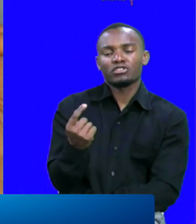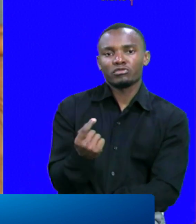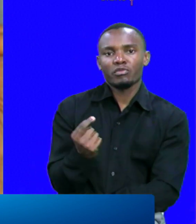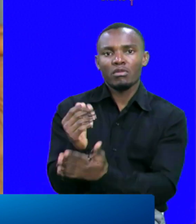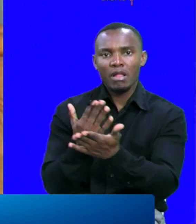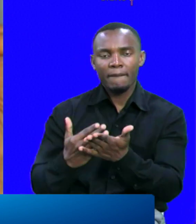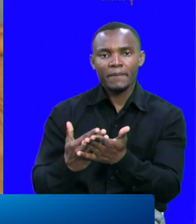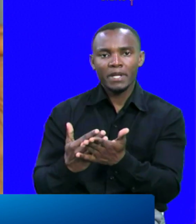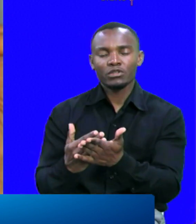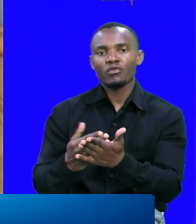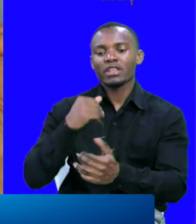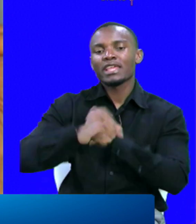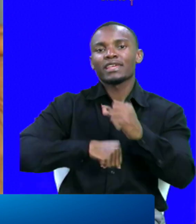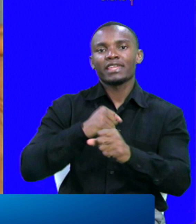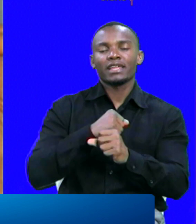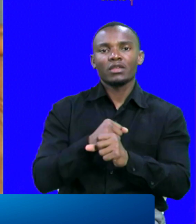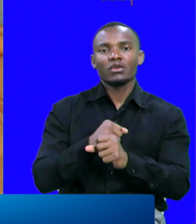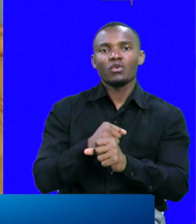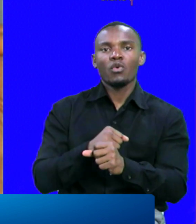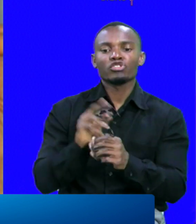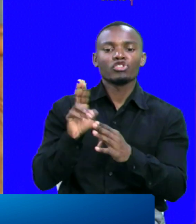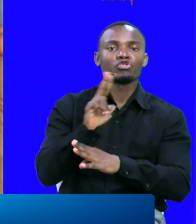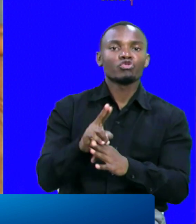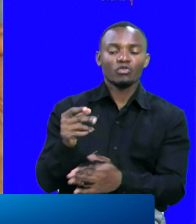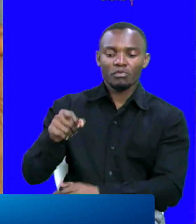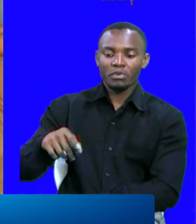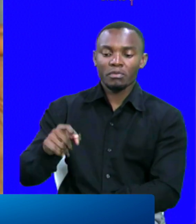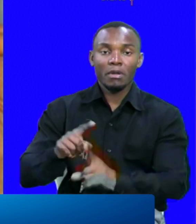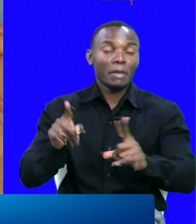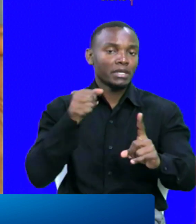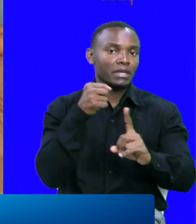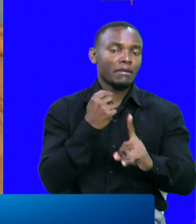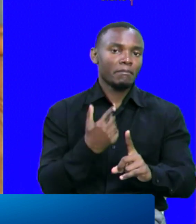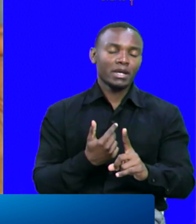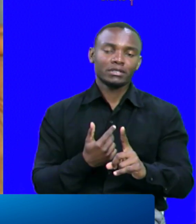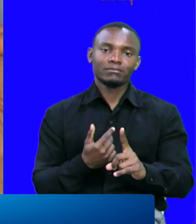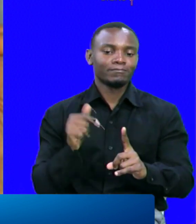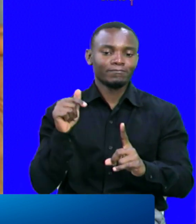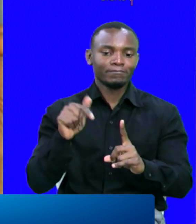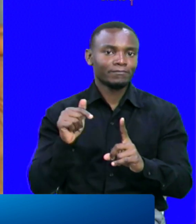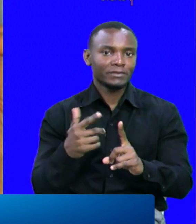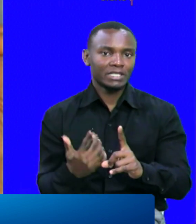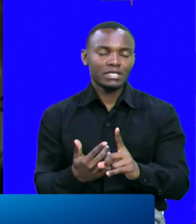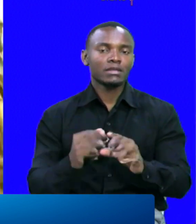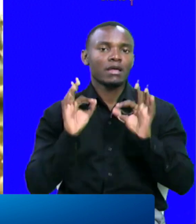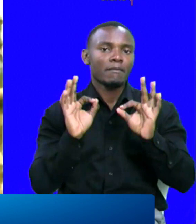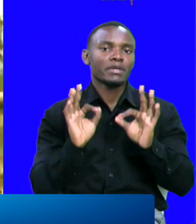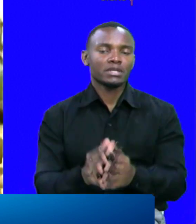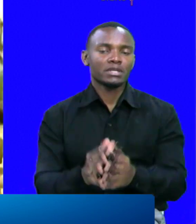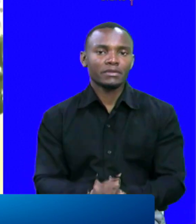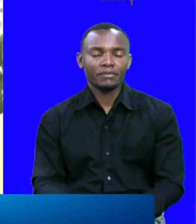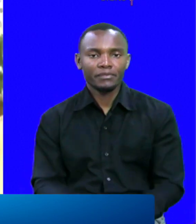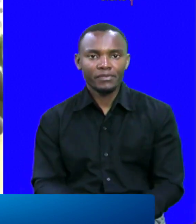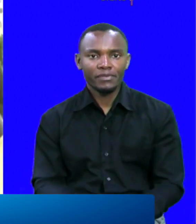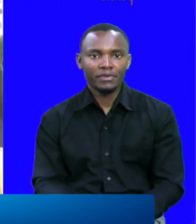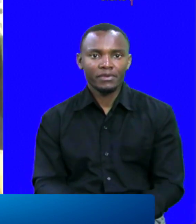34,000 bags of subsidized fertilizer were sold to our farmers. The total amount spent so far